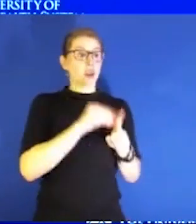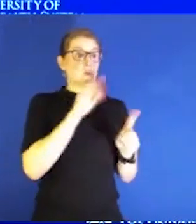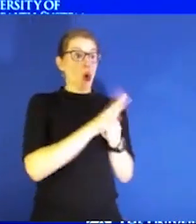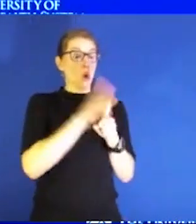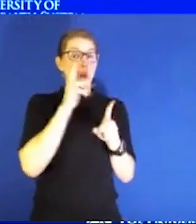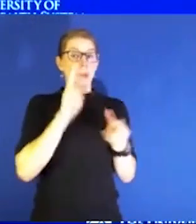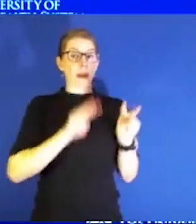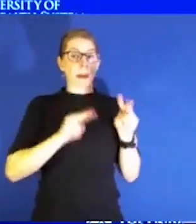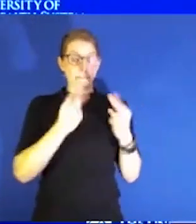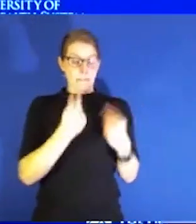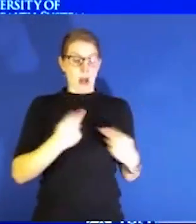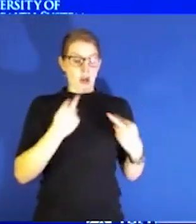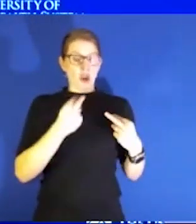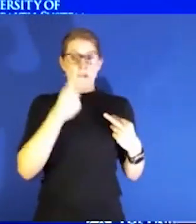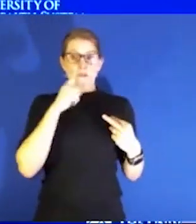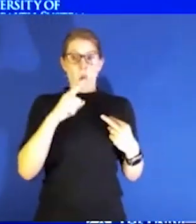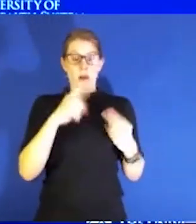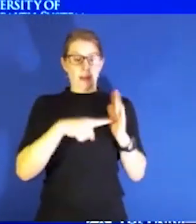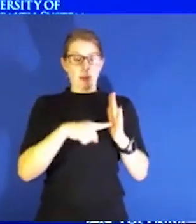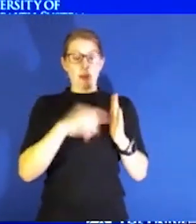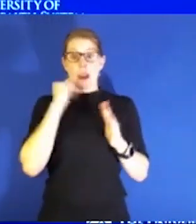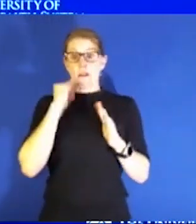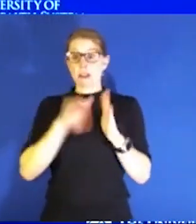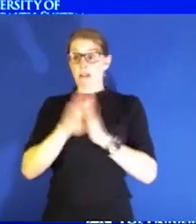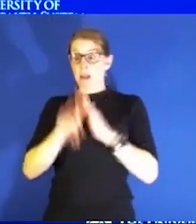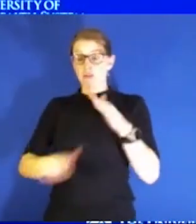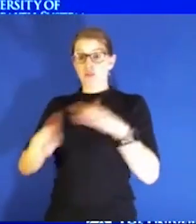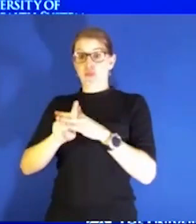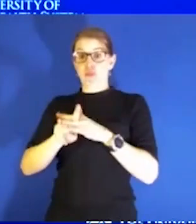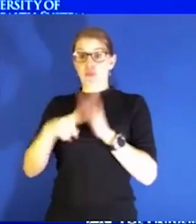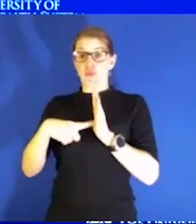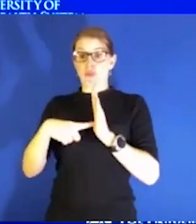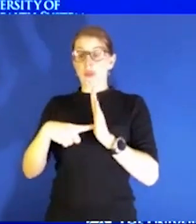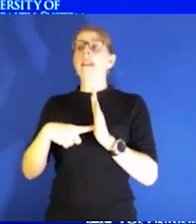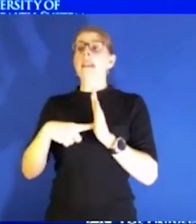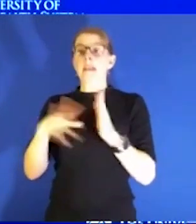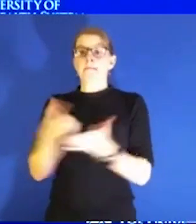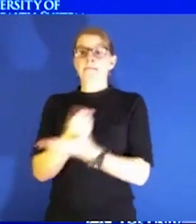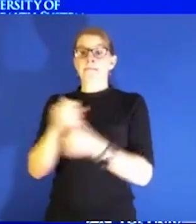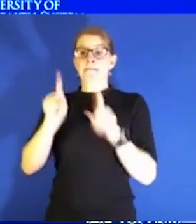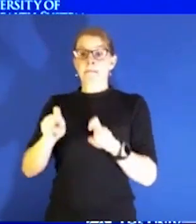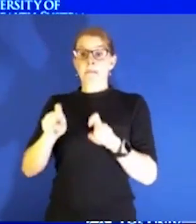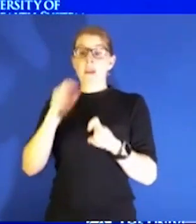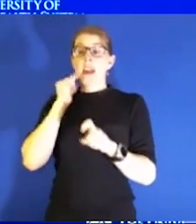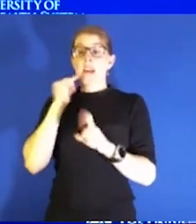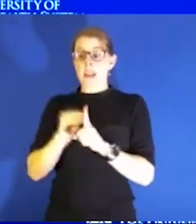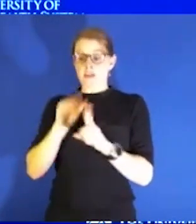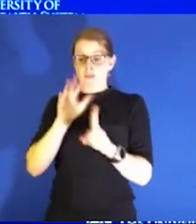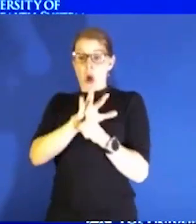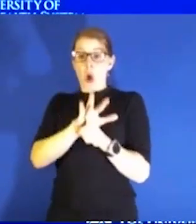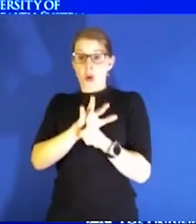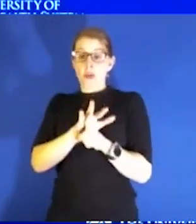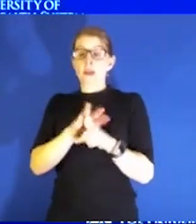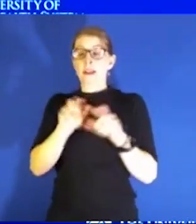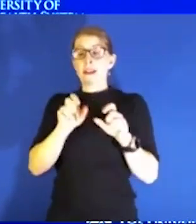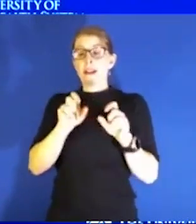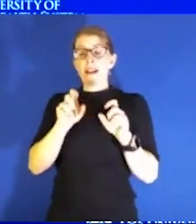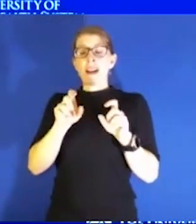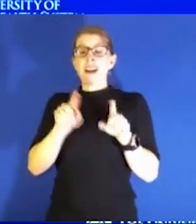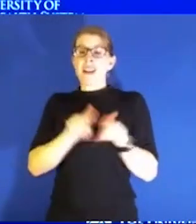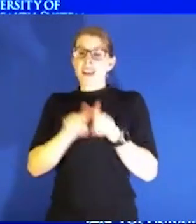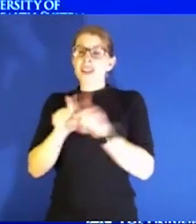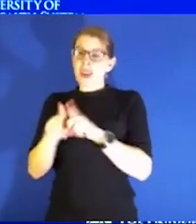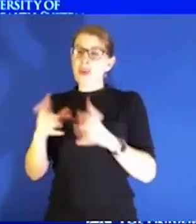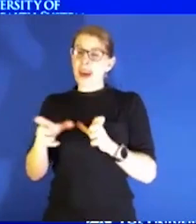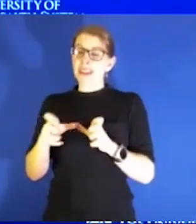If you develop symptoms, obviously get tested. But if you are exposed, and you probably want to also test, they